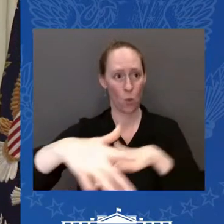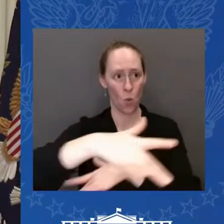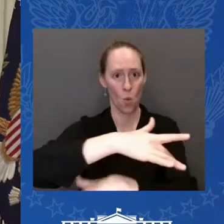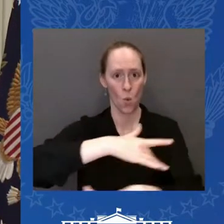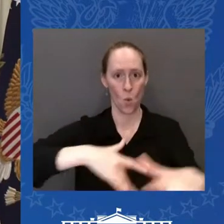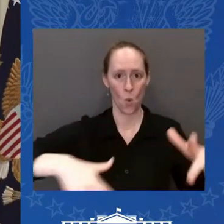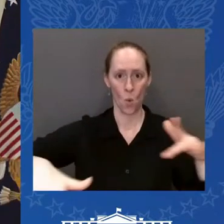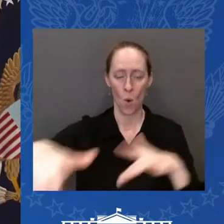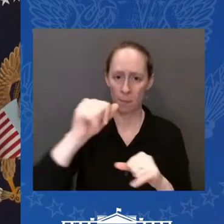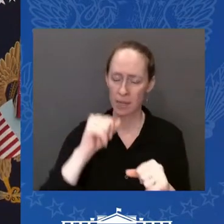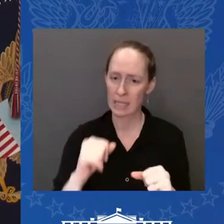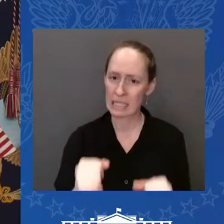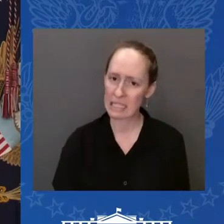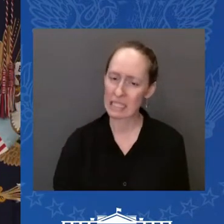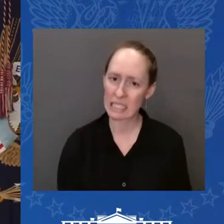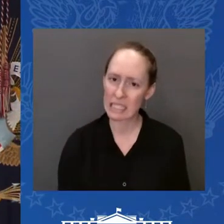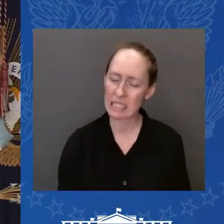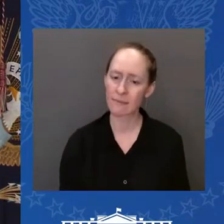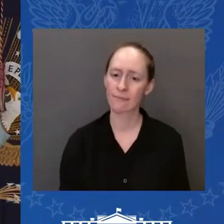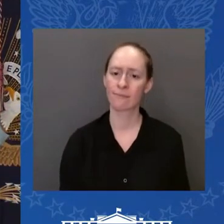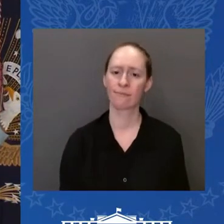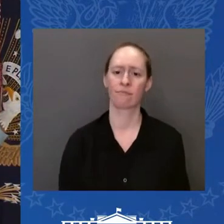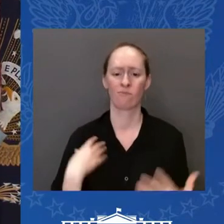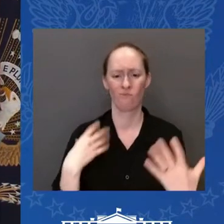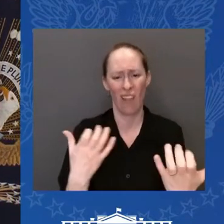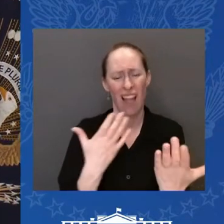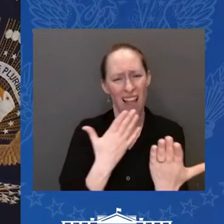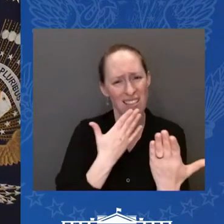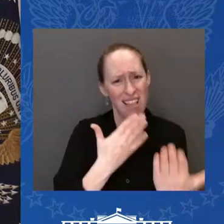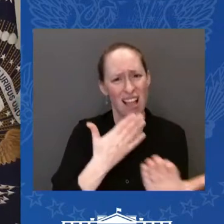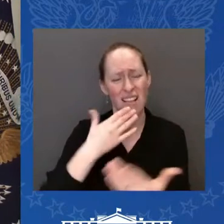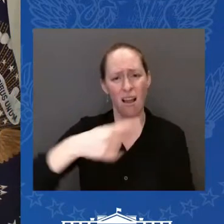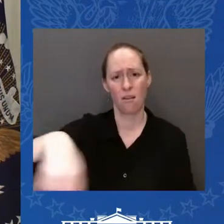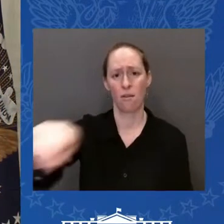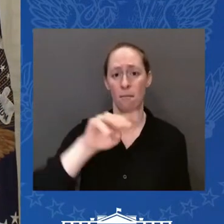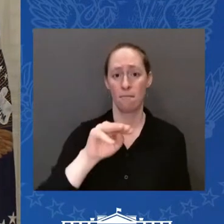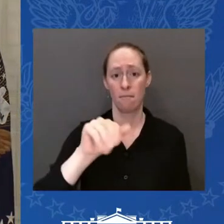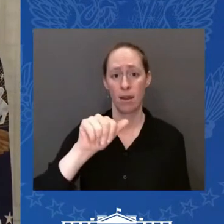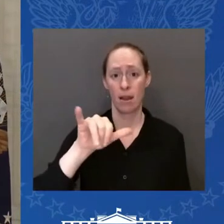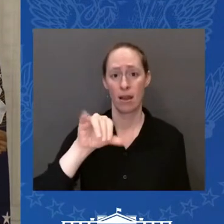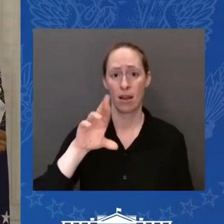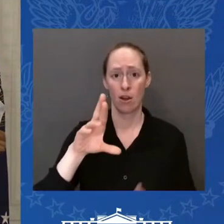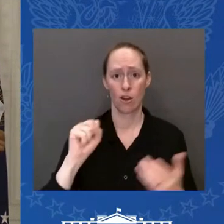doing everything they can to recover and rebuild. It matters that